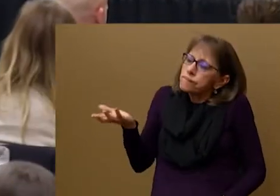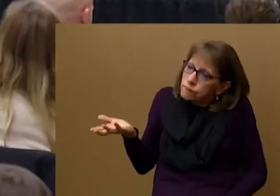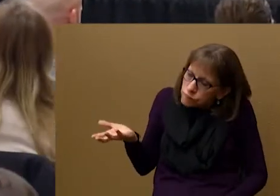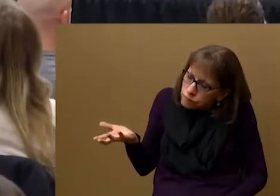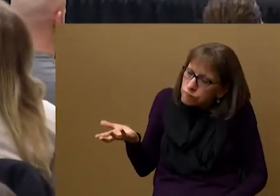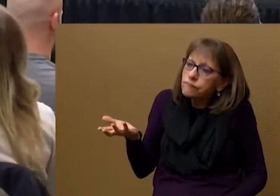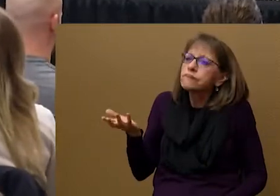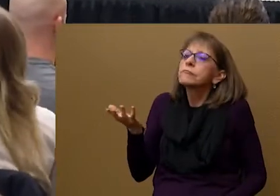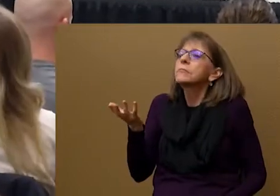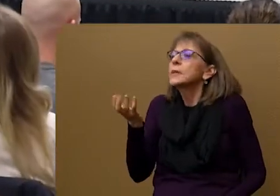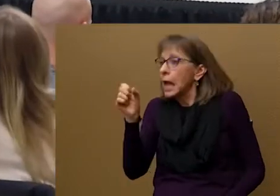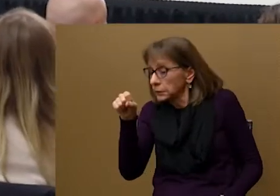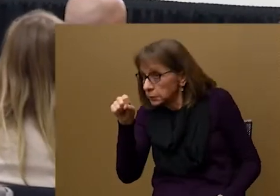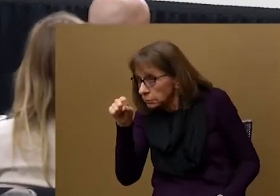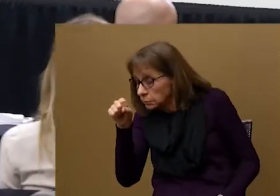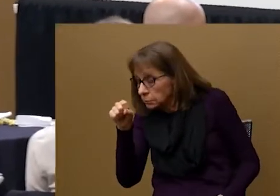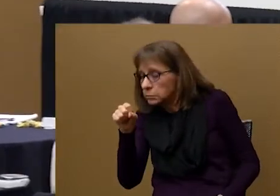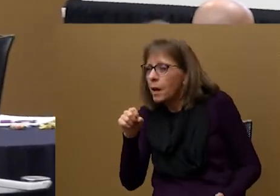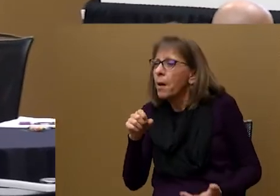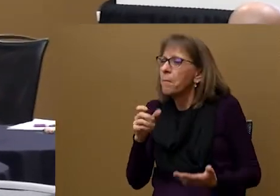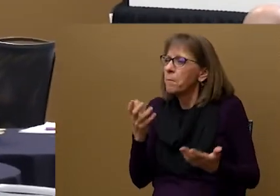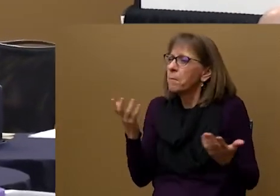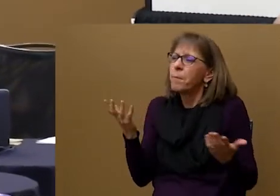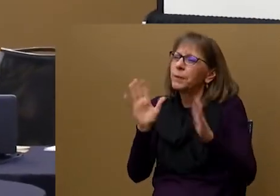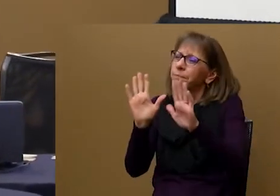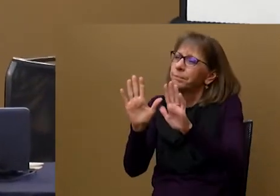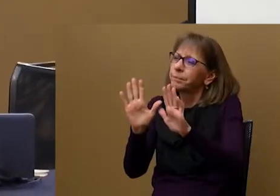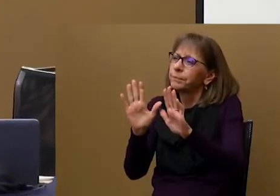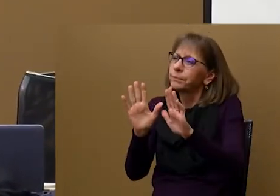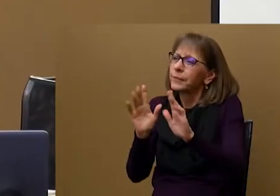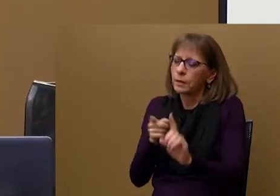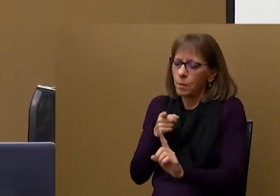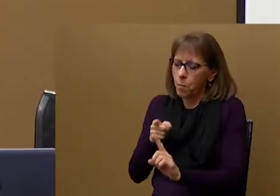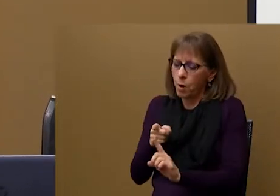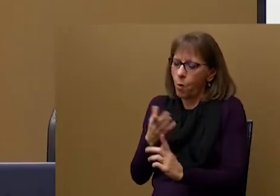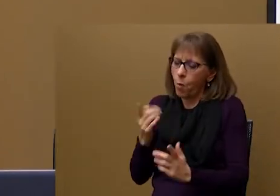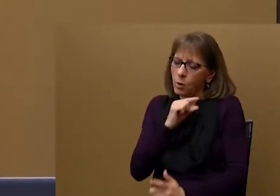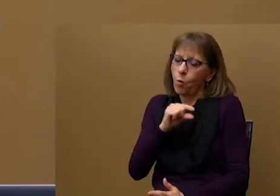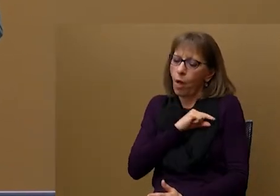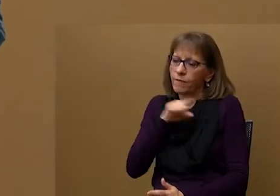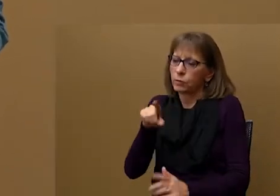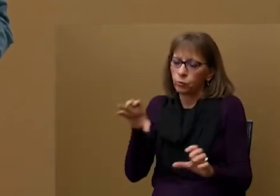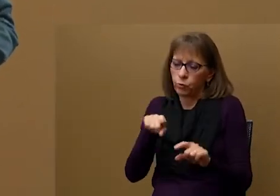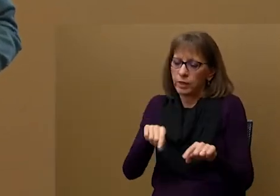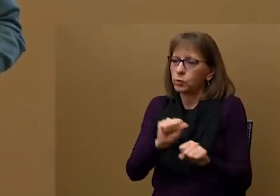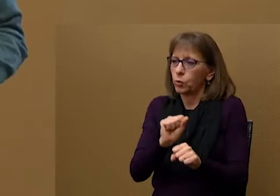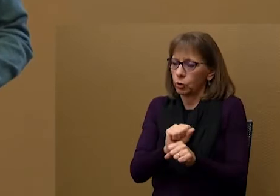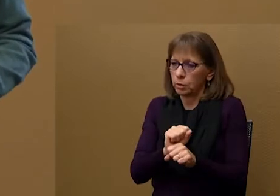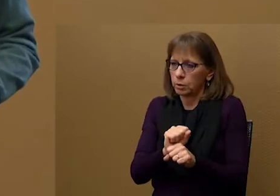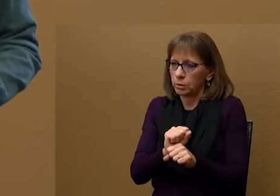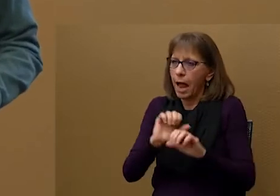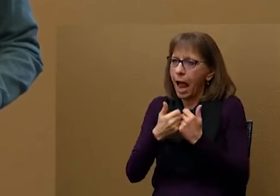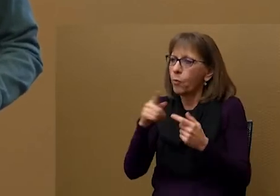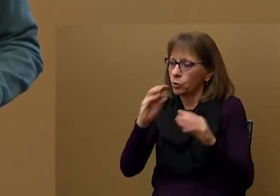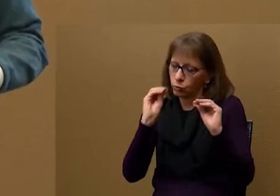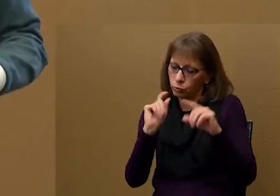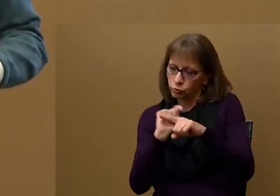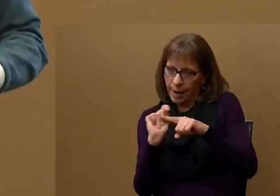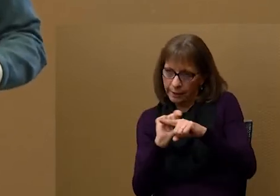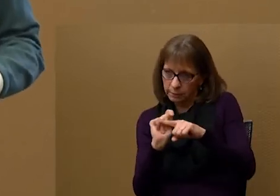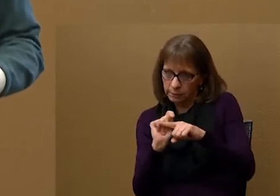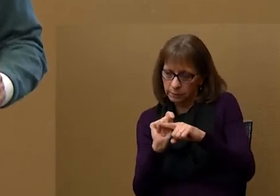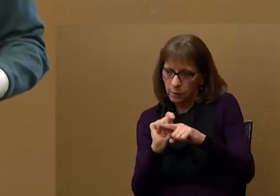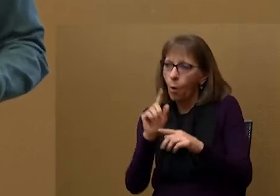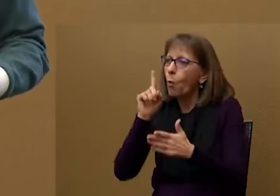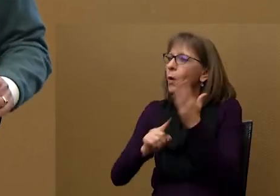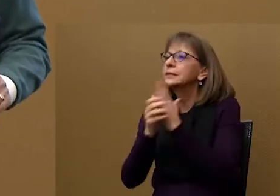I think so. But again, the issue of, what qualifies you to do this work? And how do you get trained to do this work? And what's